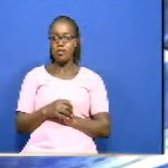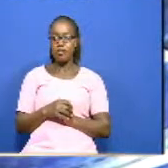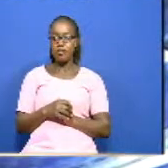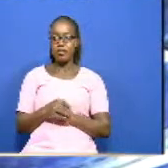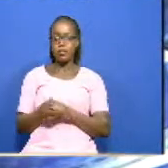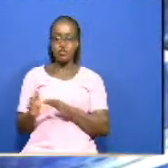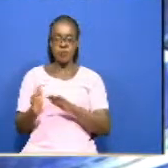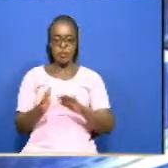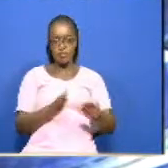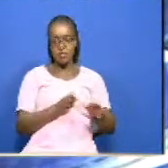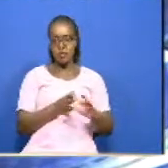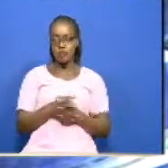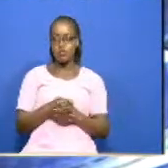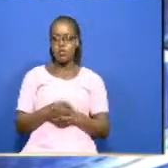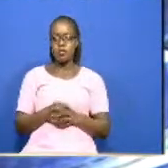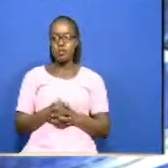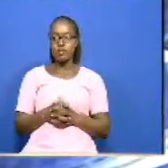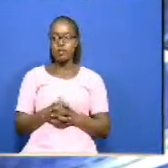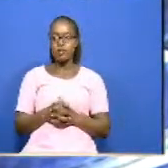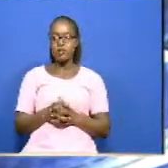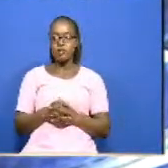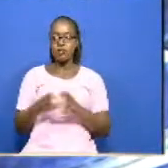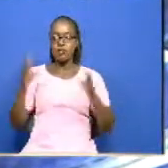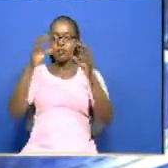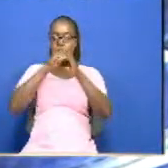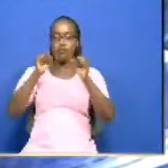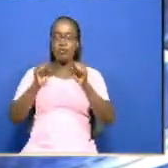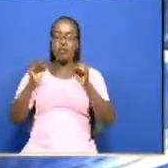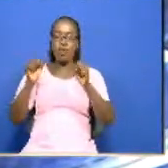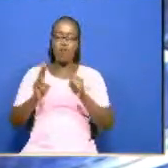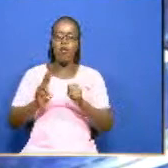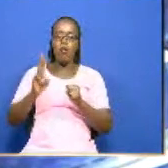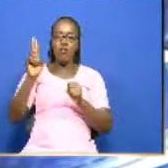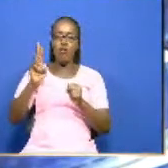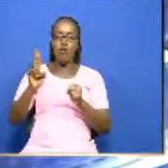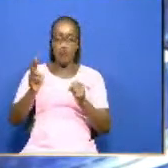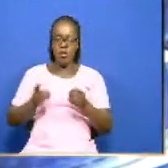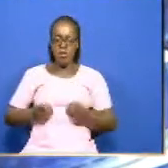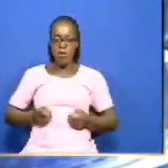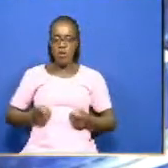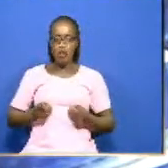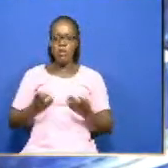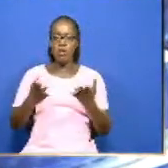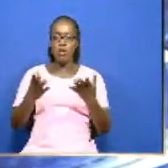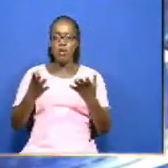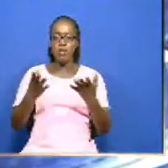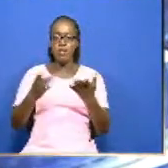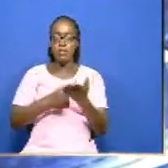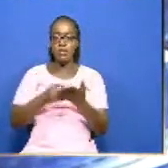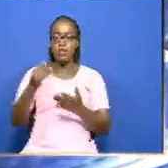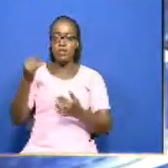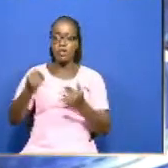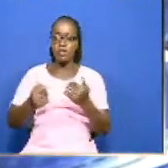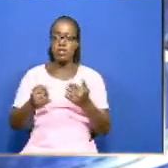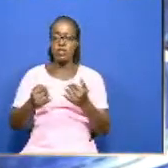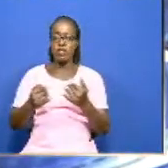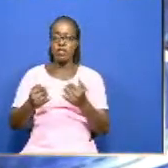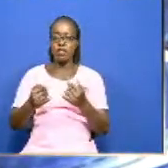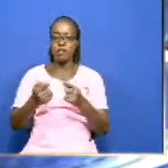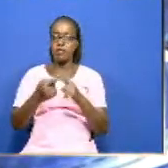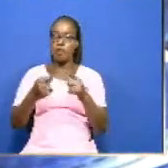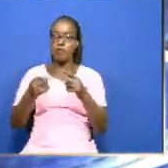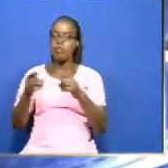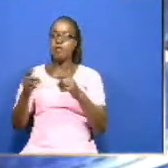Now, on a separate matter, President Uhuru Kenyatta has dedicated the forthcoming weekend from the